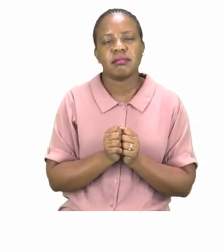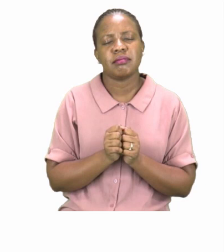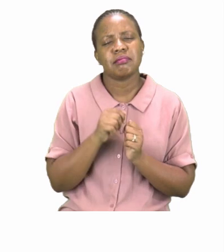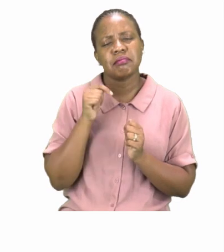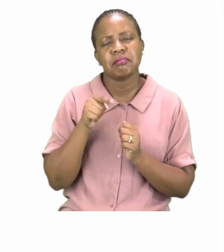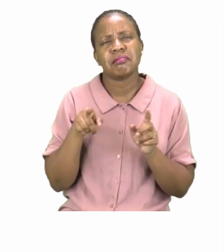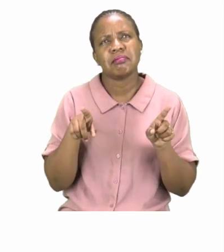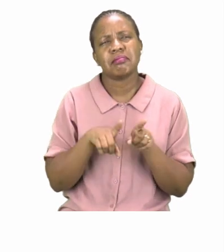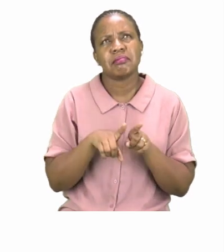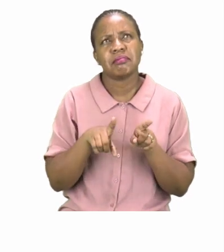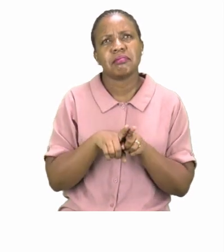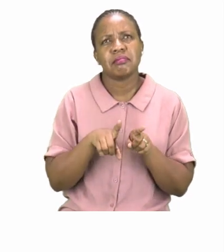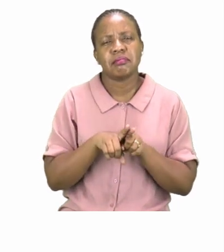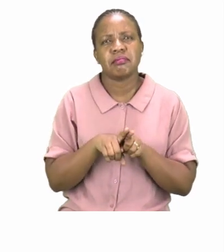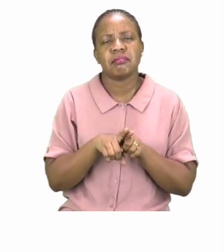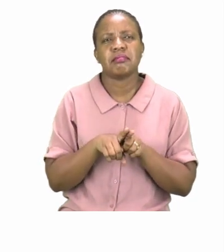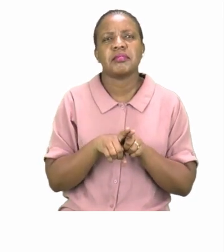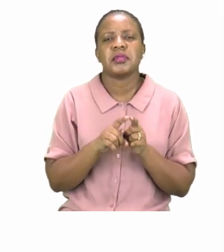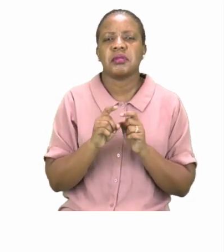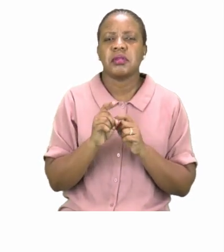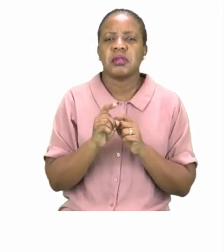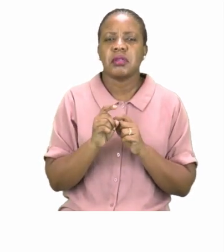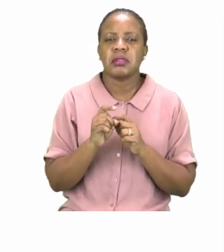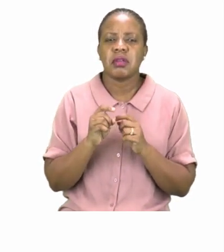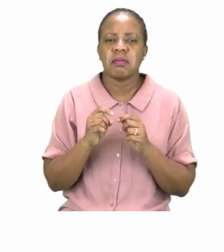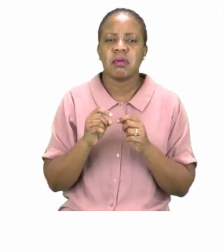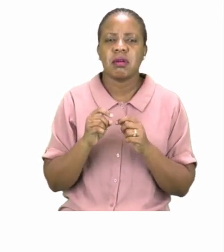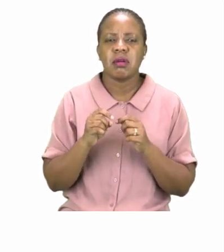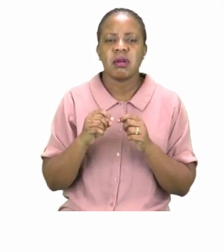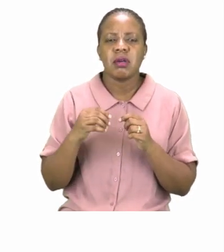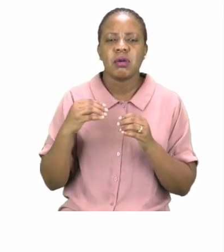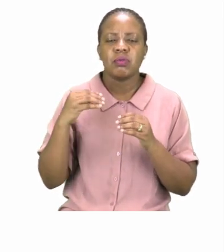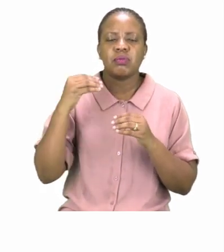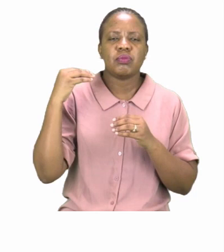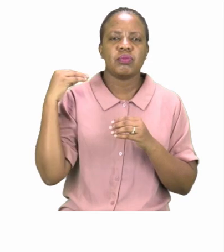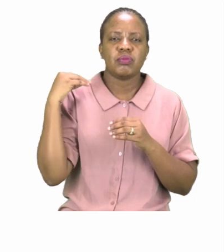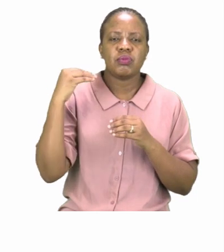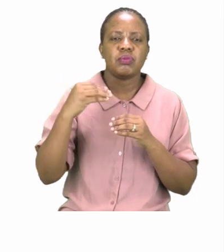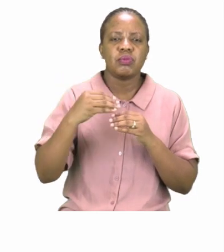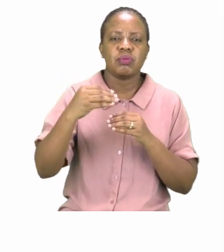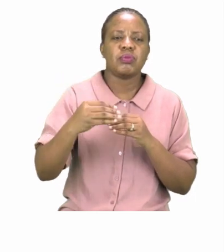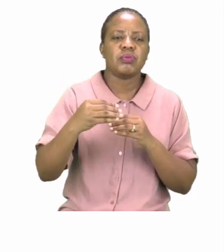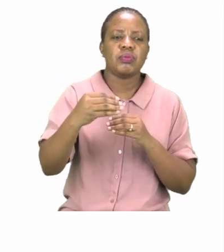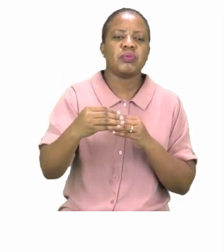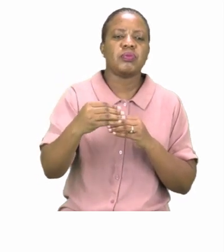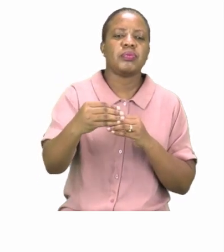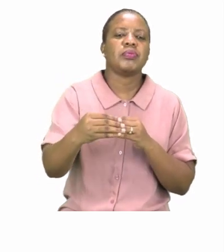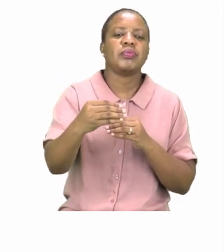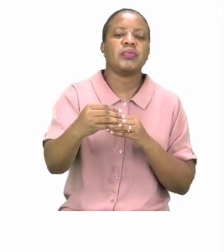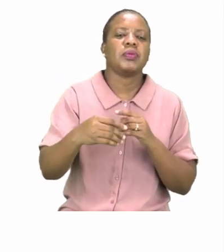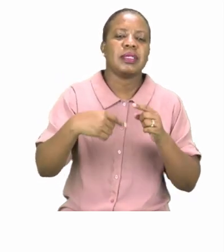is passed on from one generation to another. It is part of what makes up